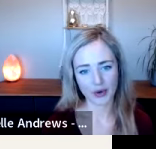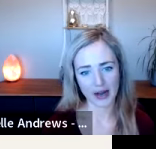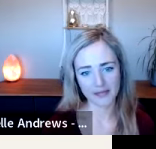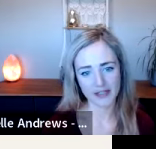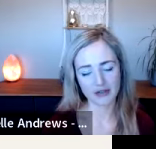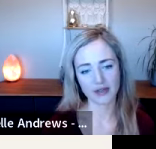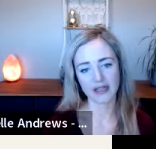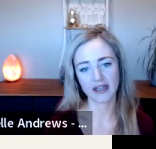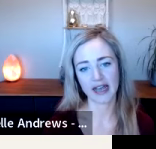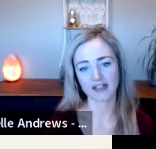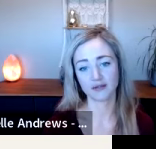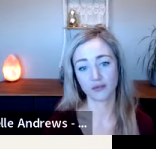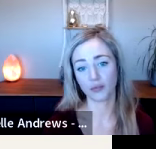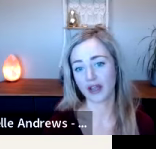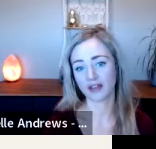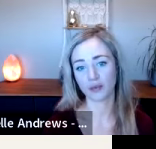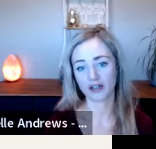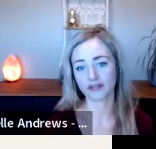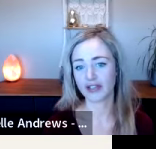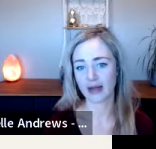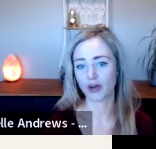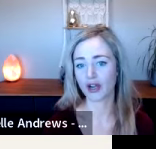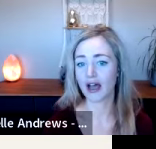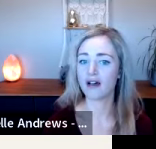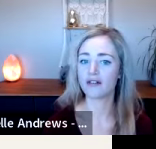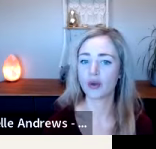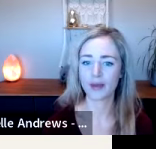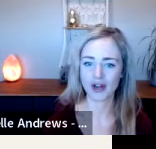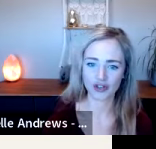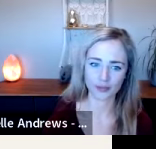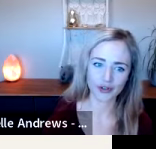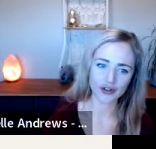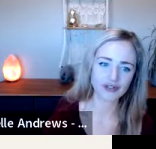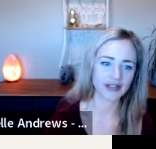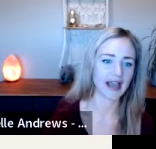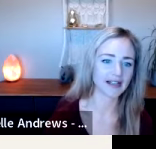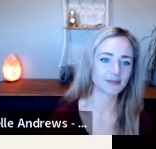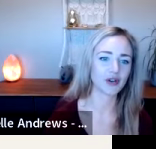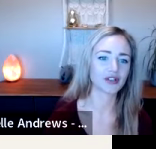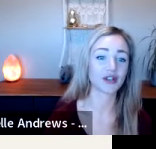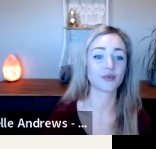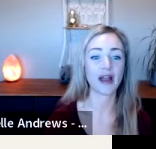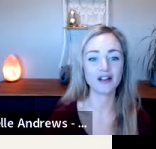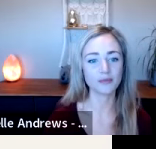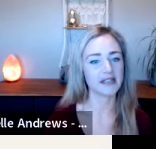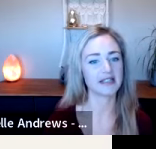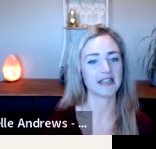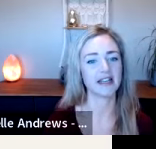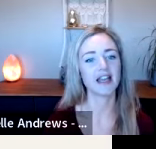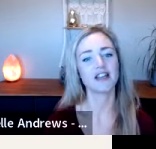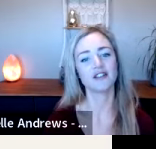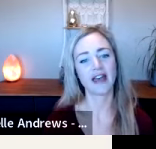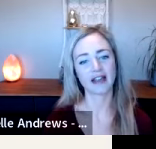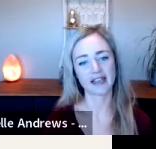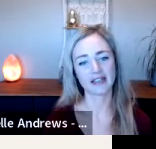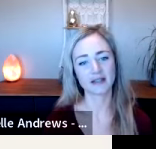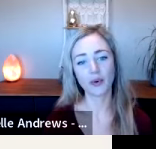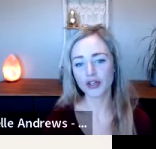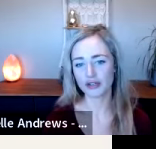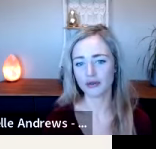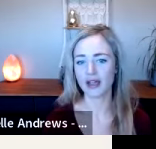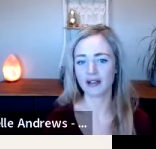mentoring programs, you can connect with a wonderful network of women entrepreneurs and experts around BC that